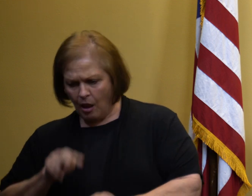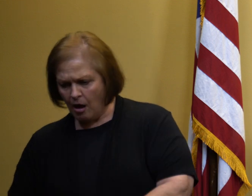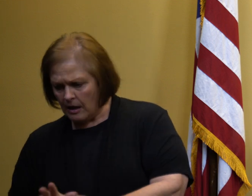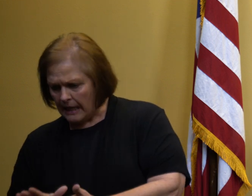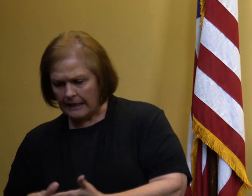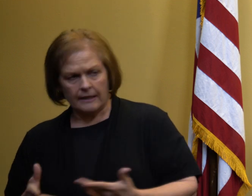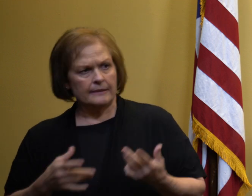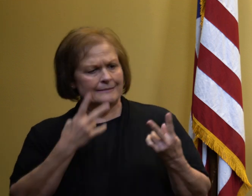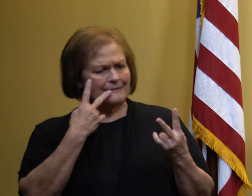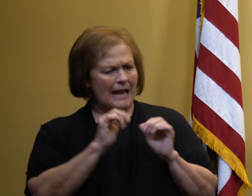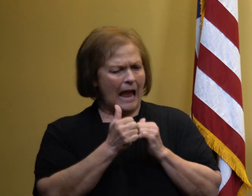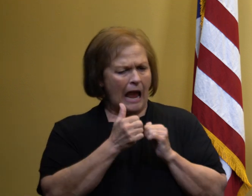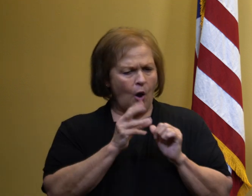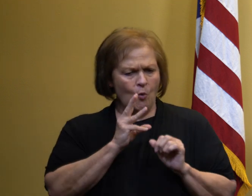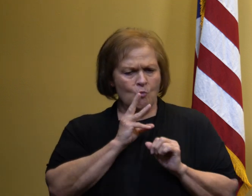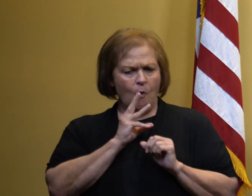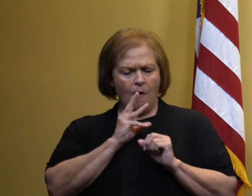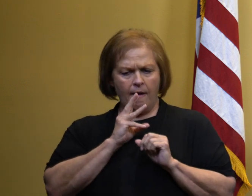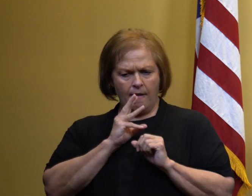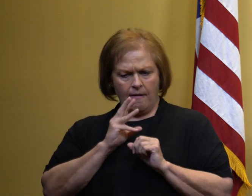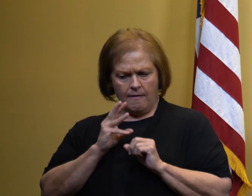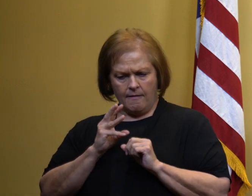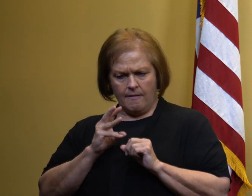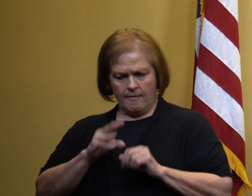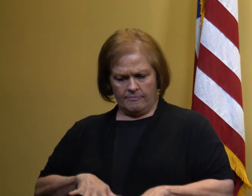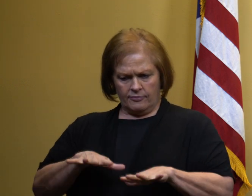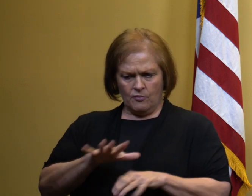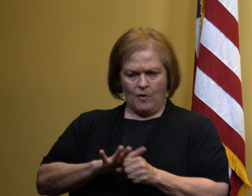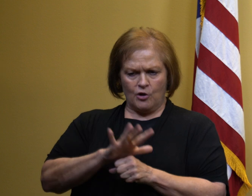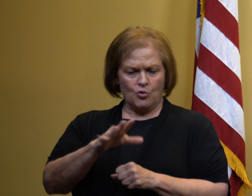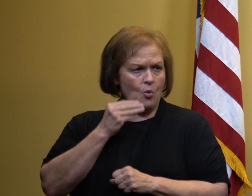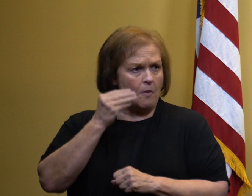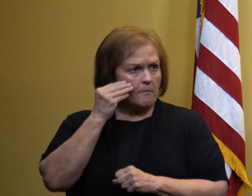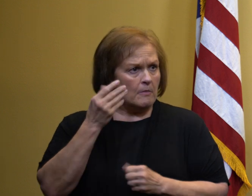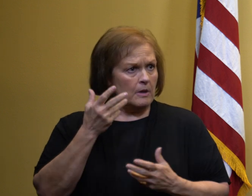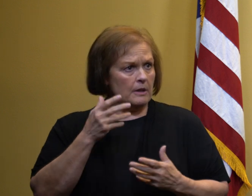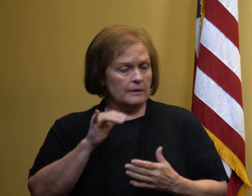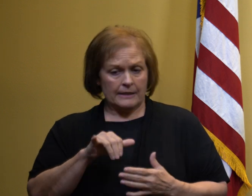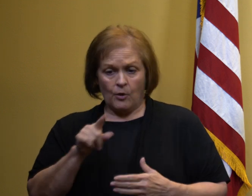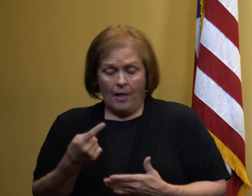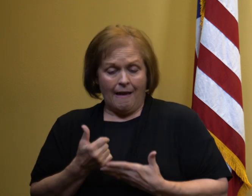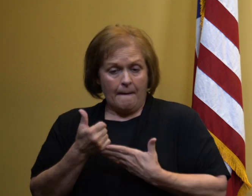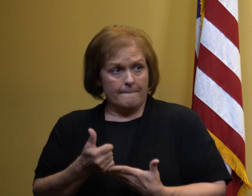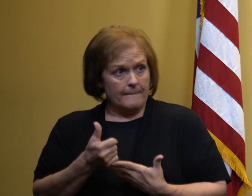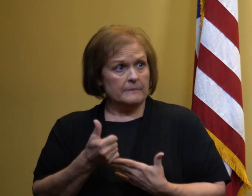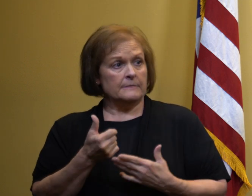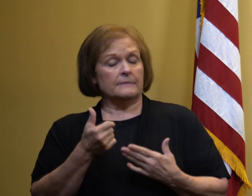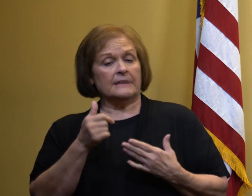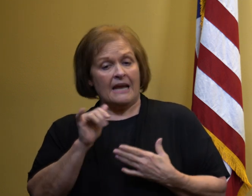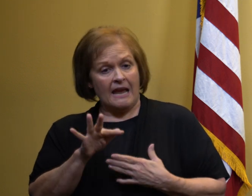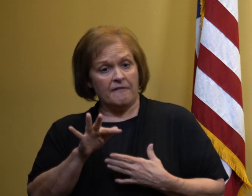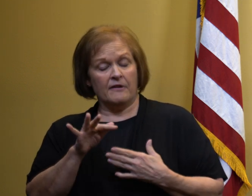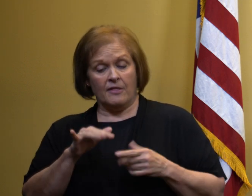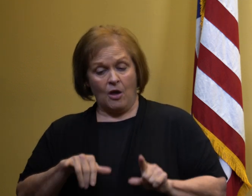water is impacting your own private property. Collecting water on site only helps it from going